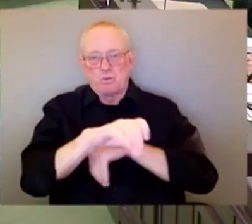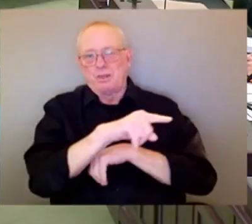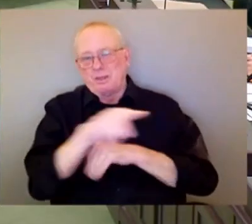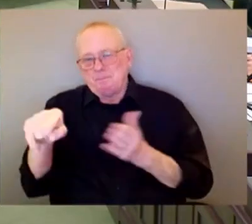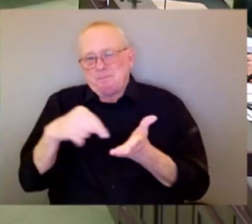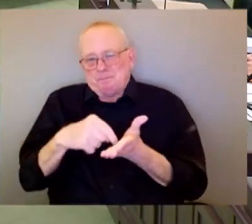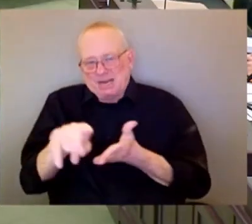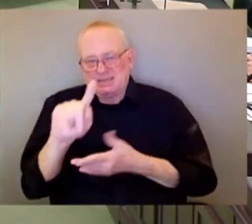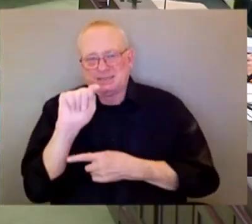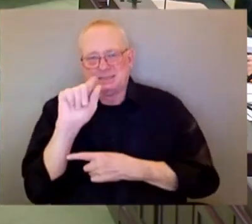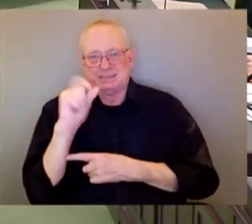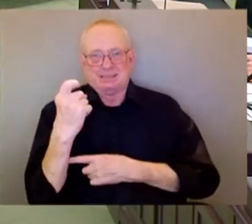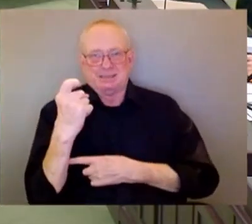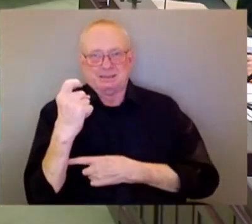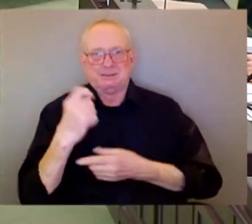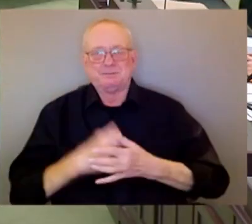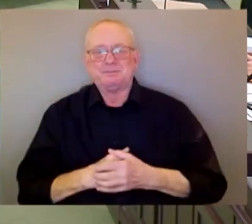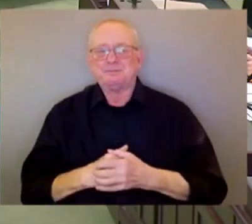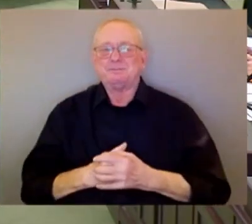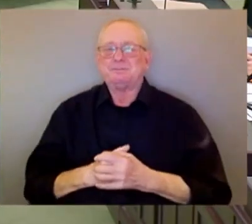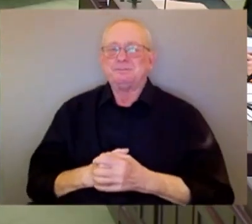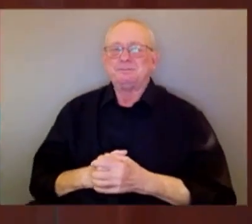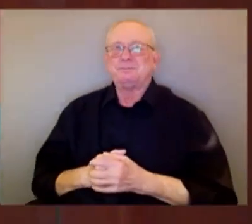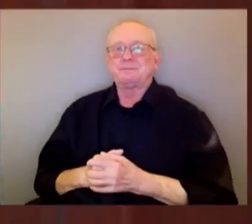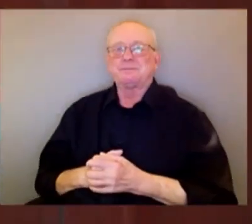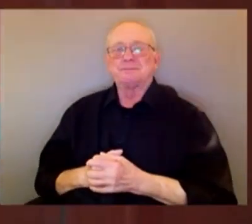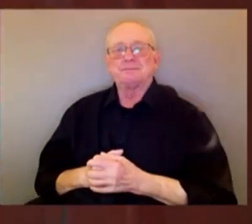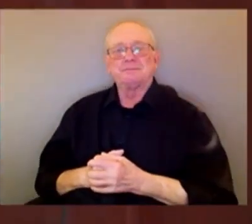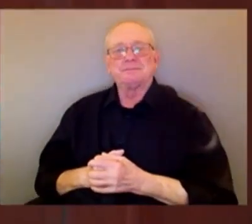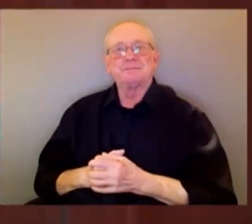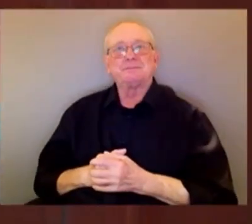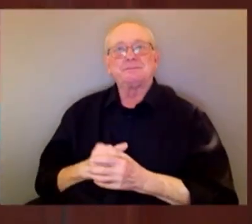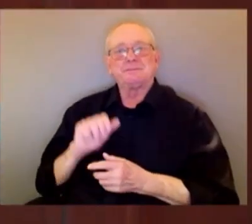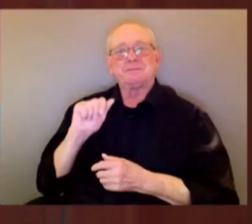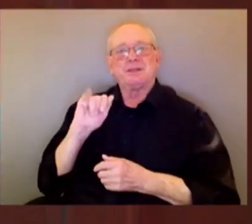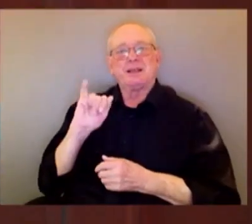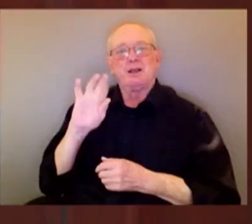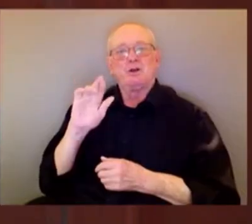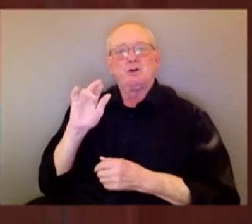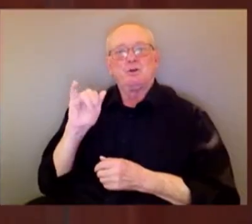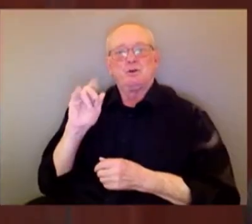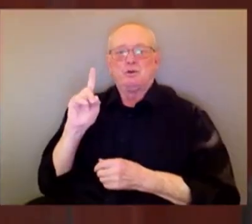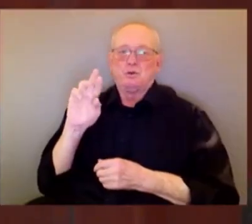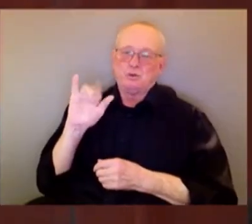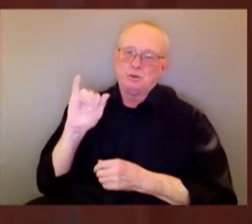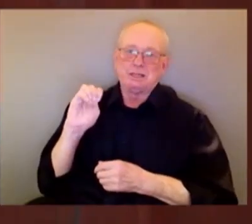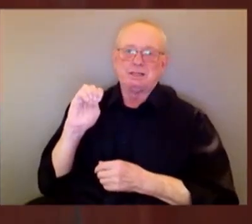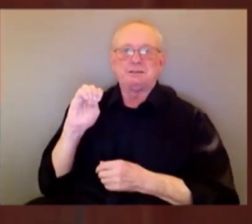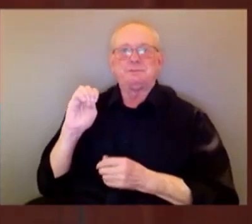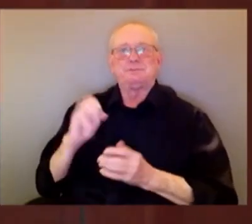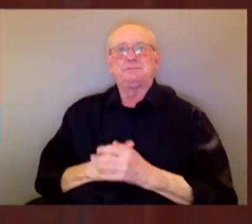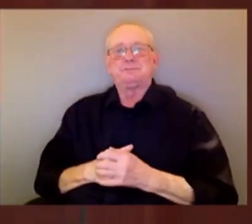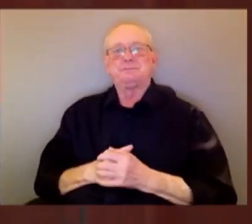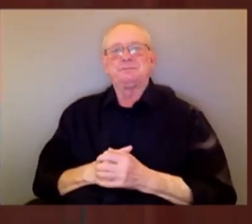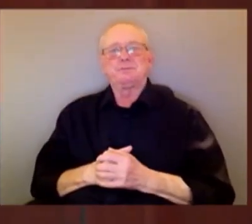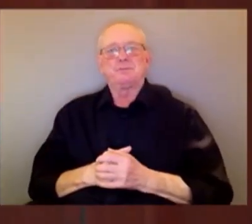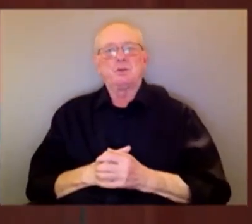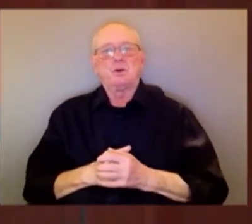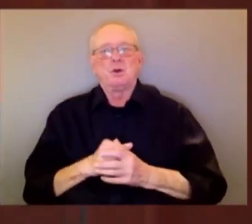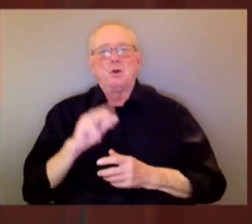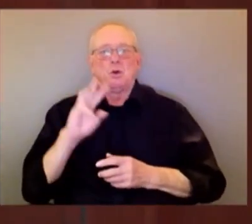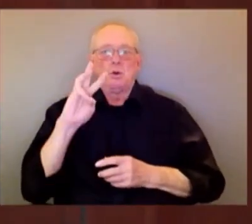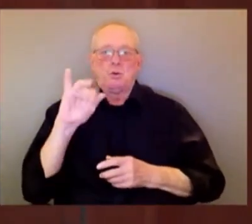The honourable member for Airdrie Cochrane. Speaker, the Wyatt report exposed systematic conflicts of interest,